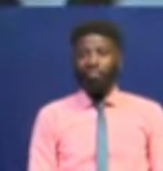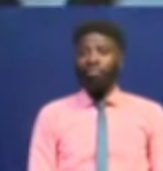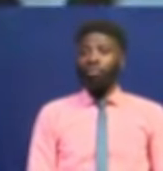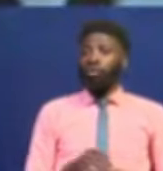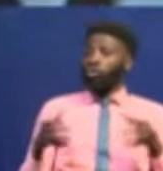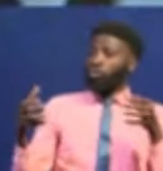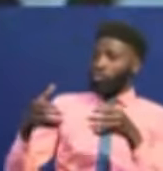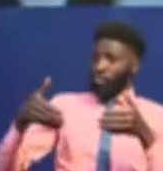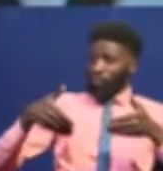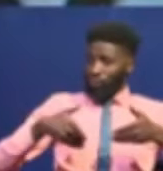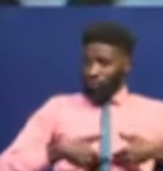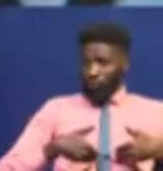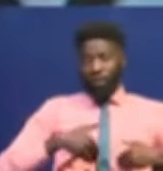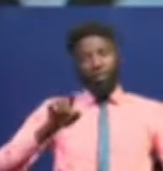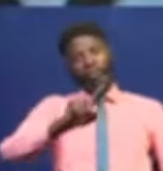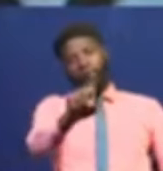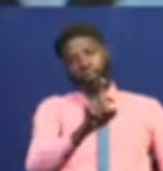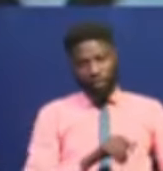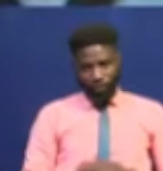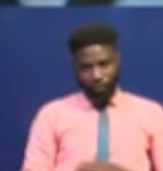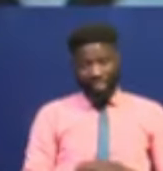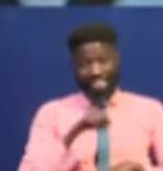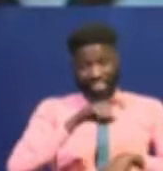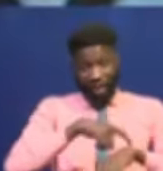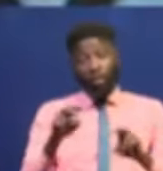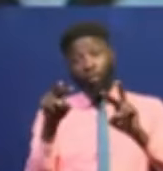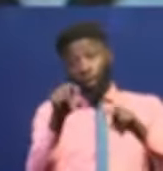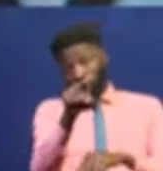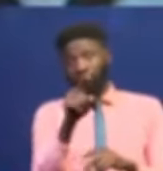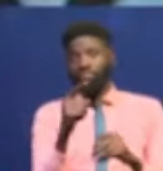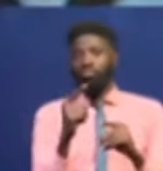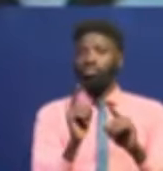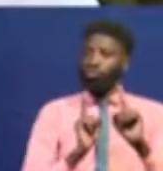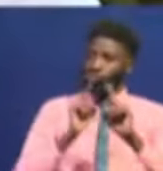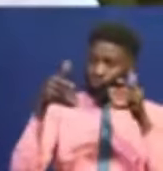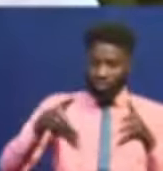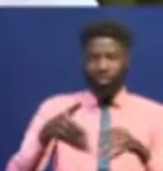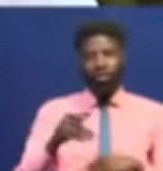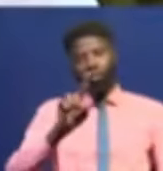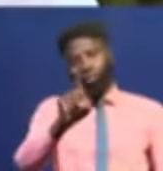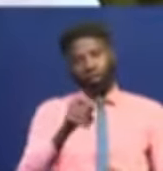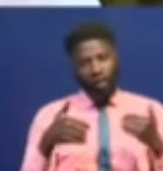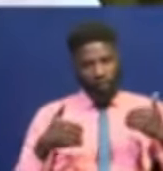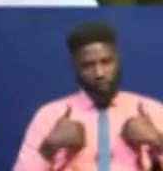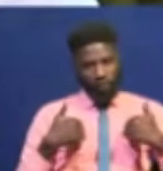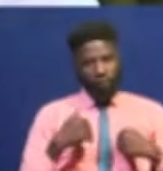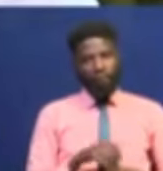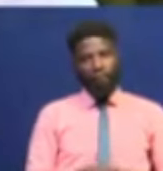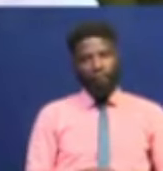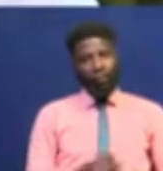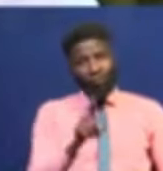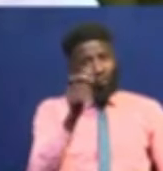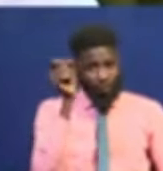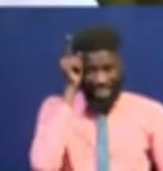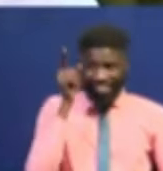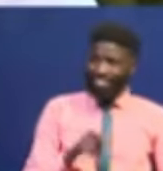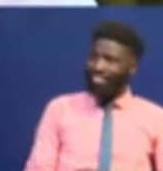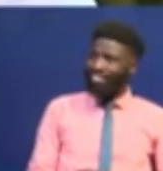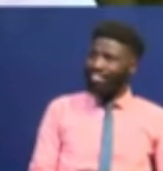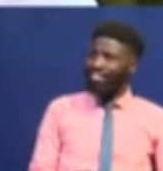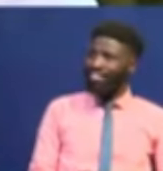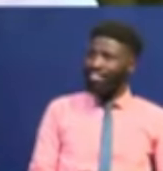they look at you and watch as you speak today, Your Excellency, do you get it? I